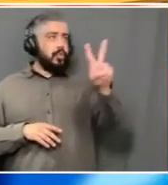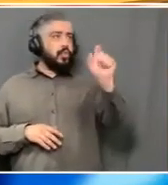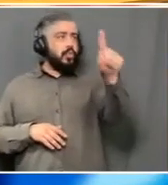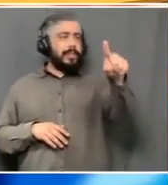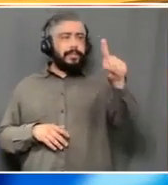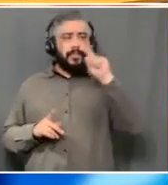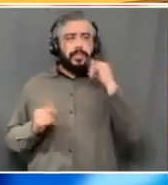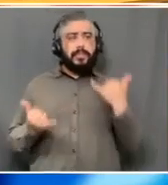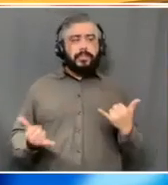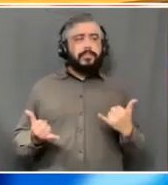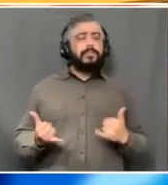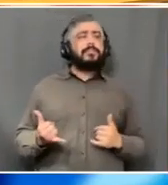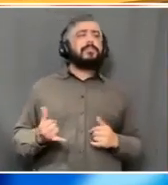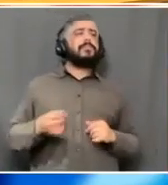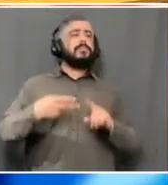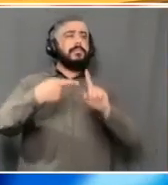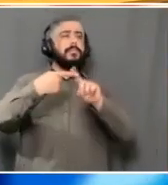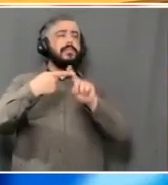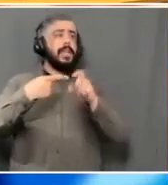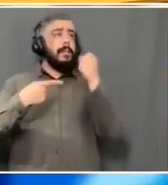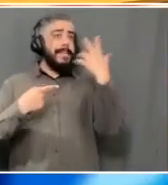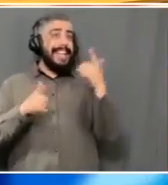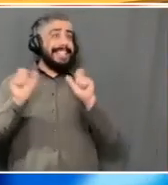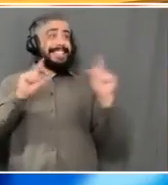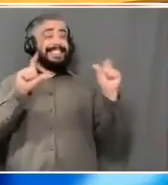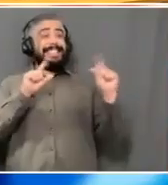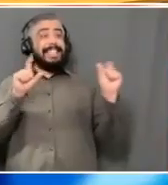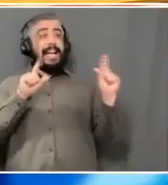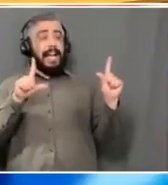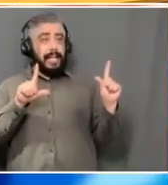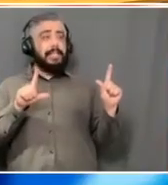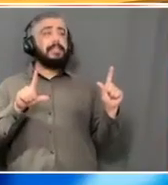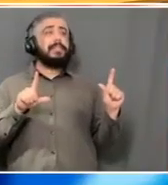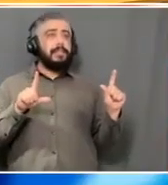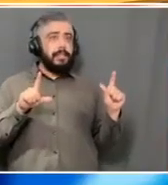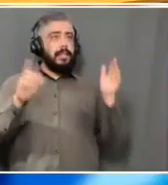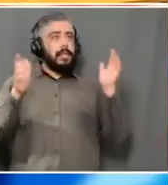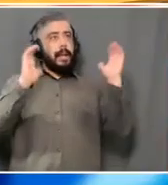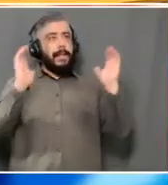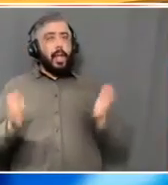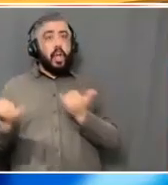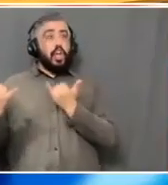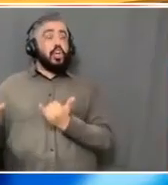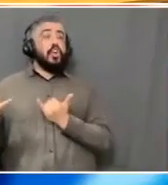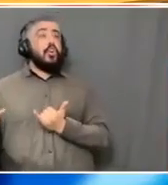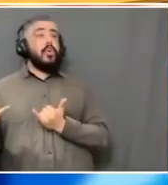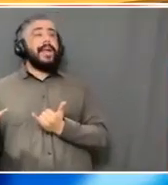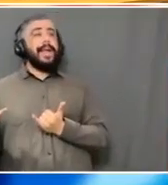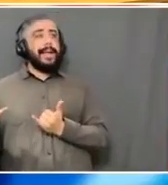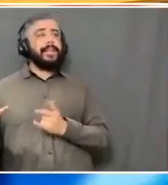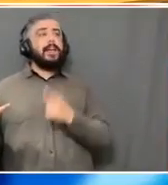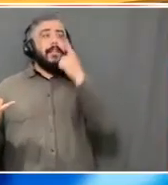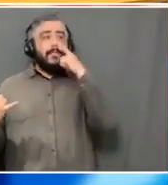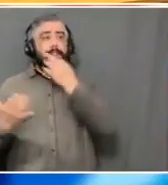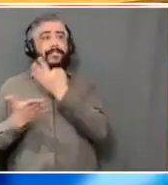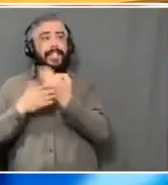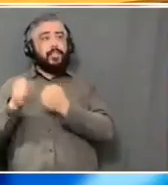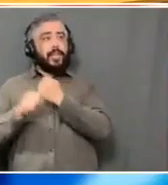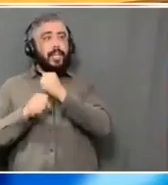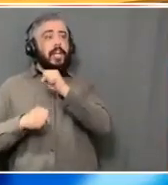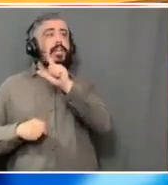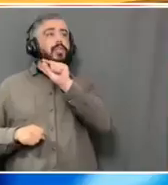now. So several of the slides compare current levels for the fiscal year 22, which